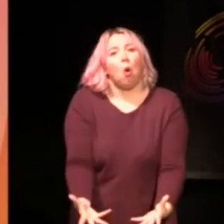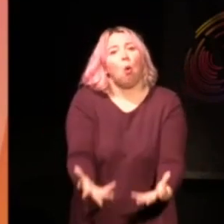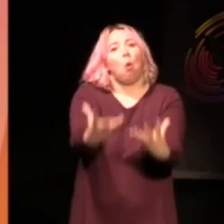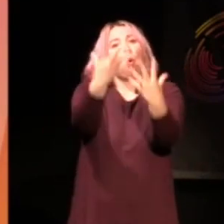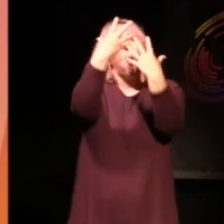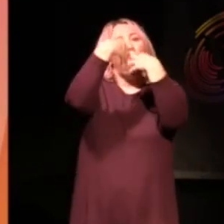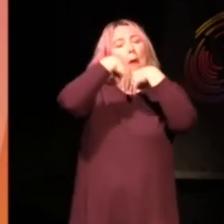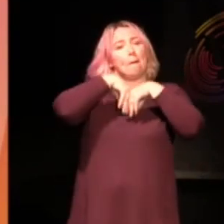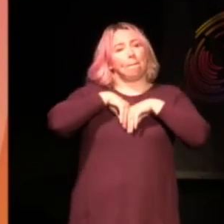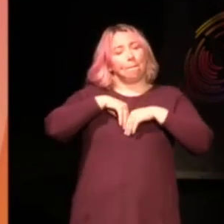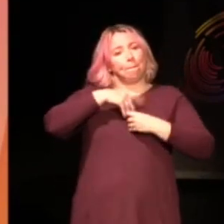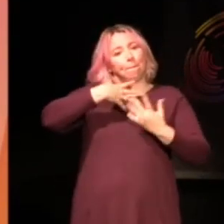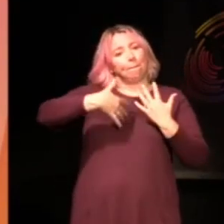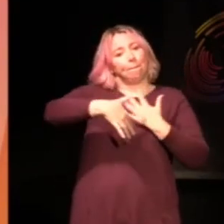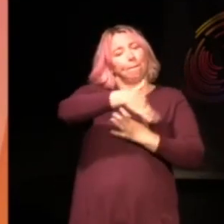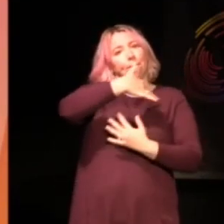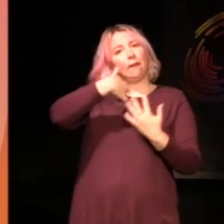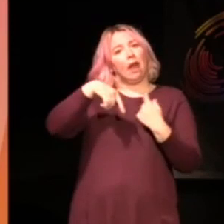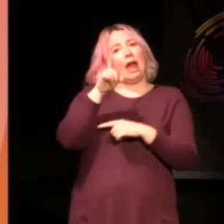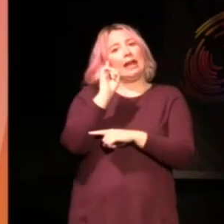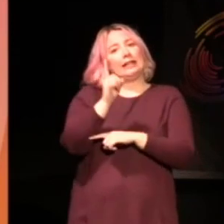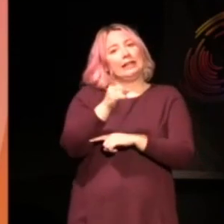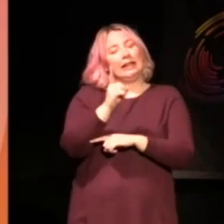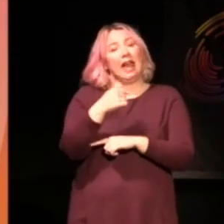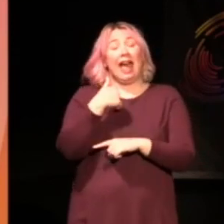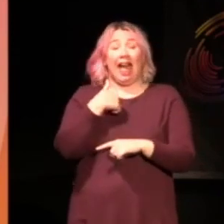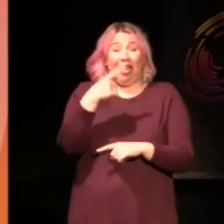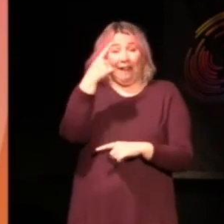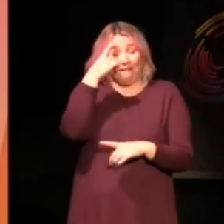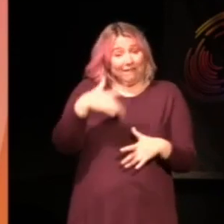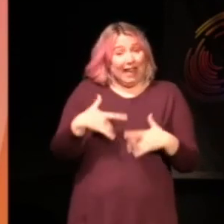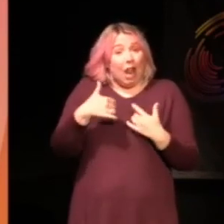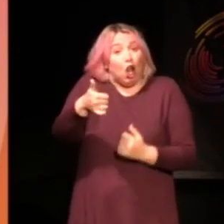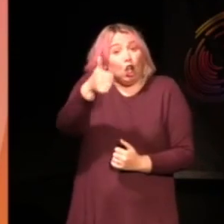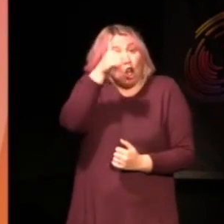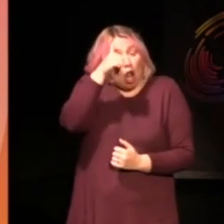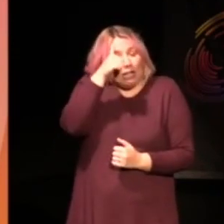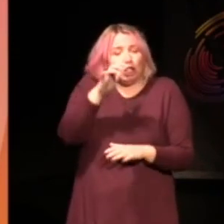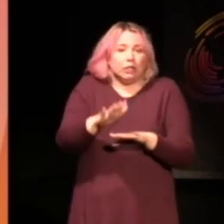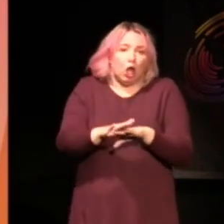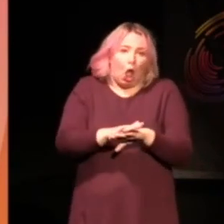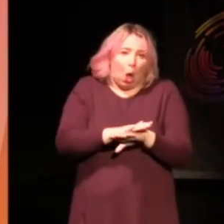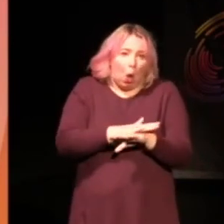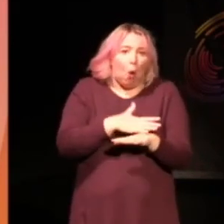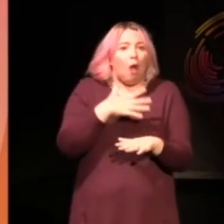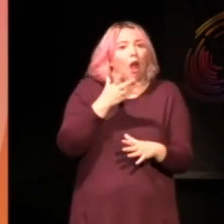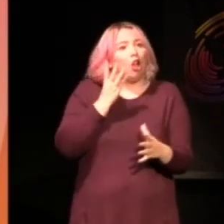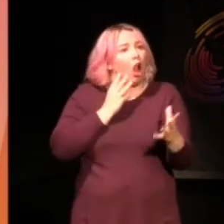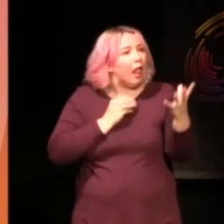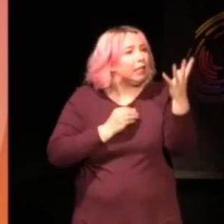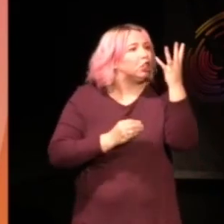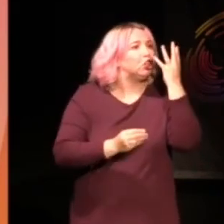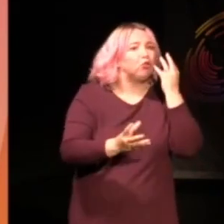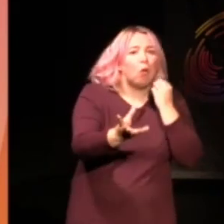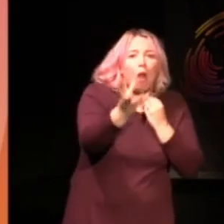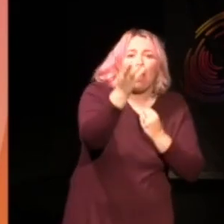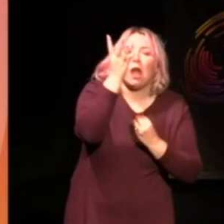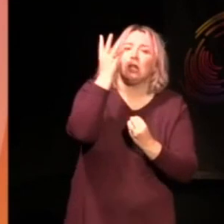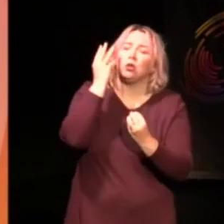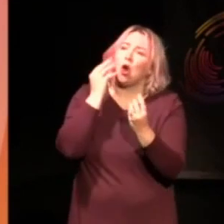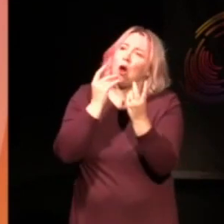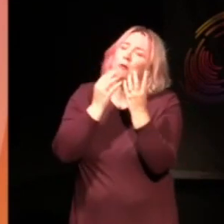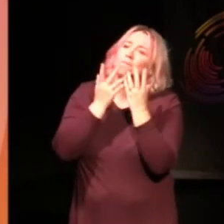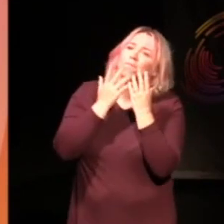process it. Knowledge requires to slow down. You can't rush knowledge. So for knowledge, we need books, we need